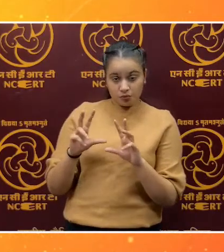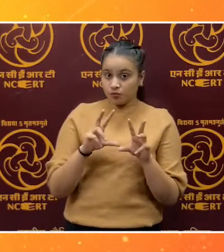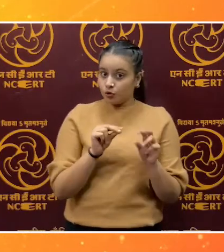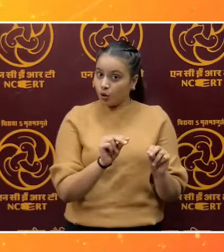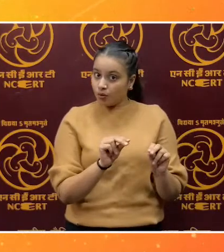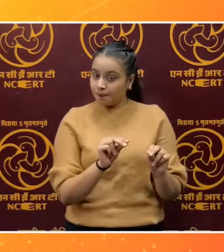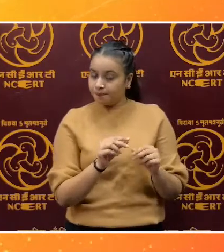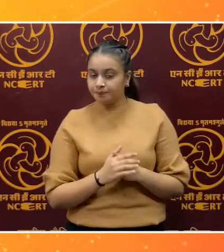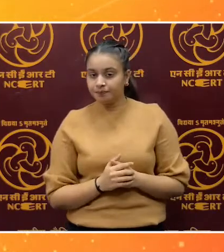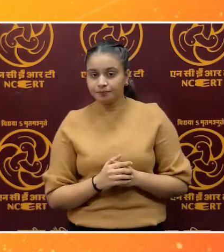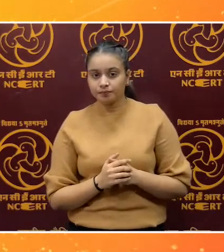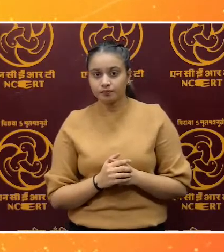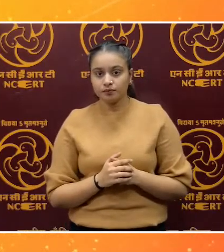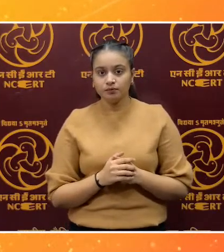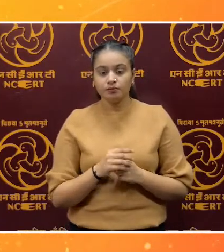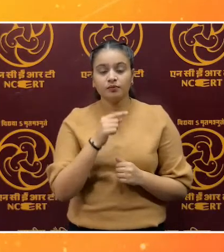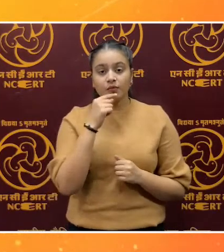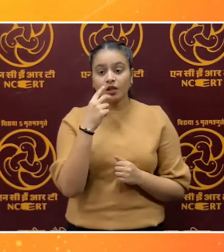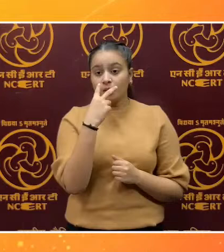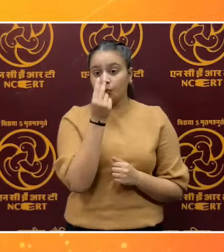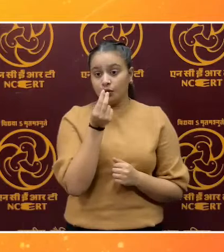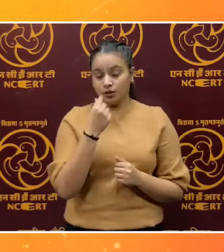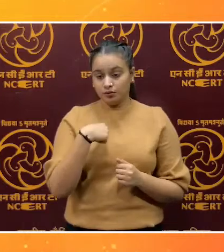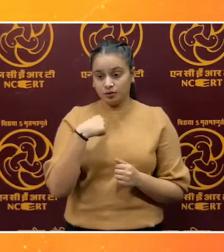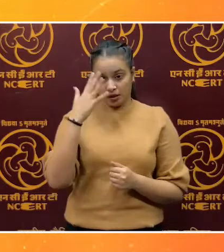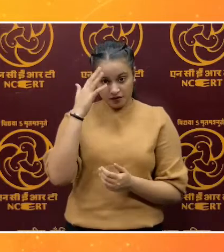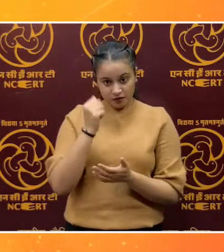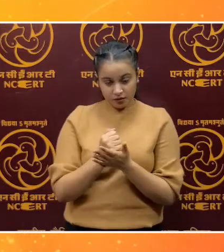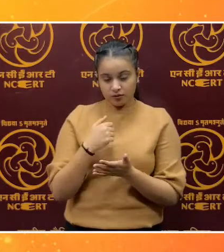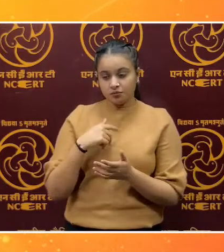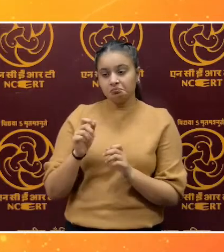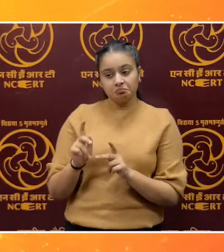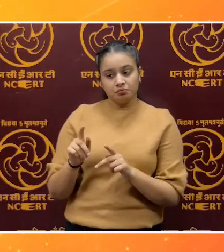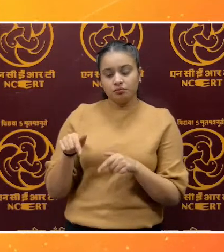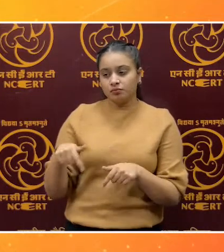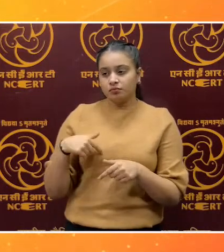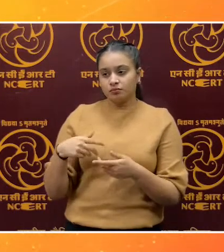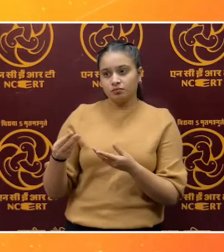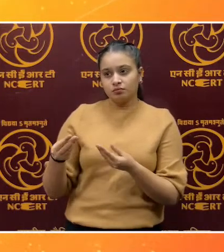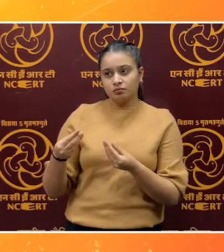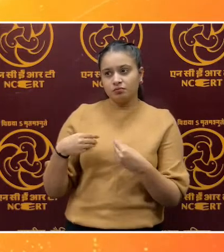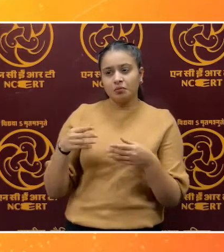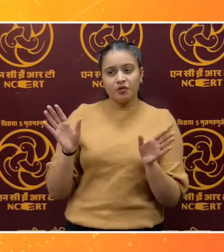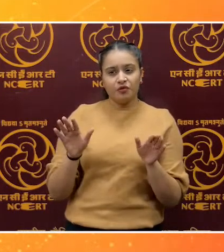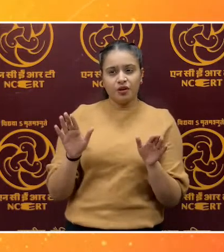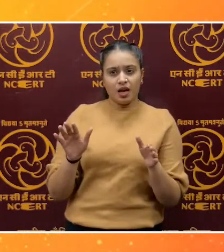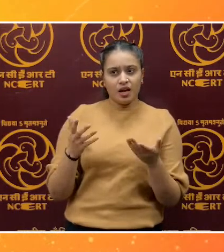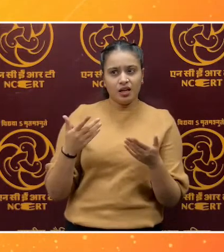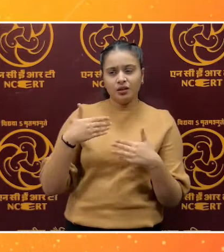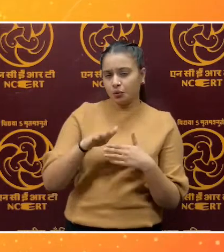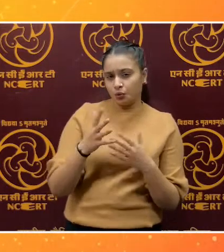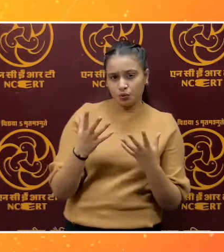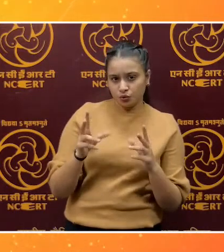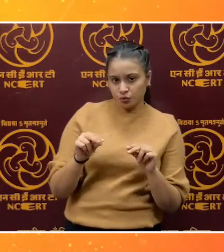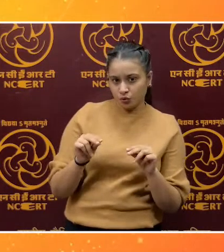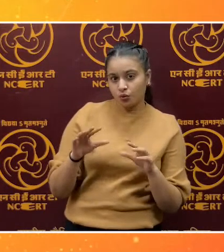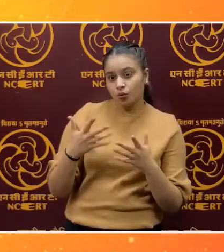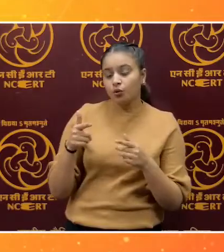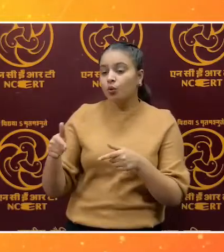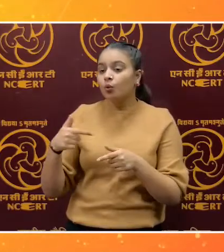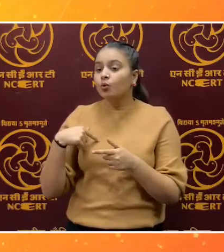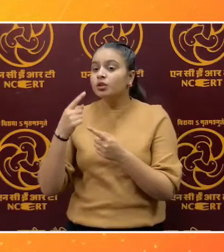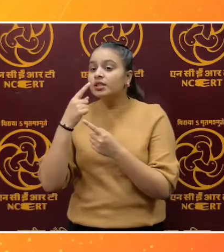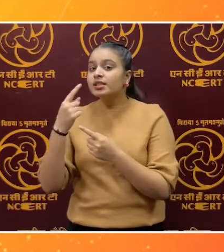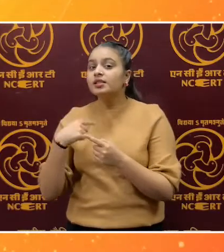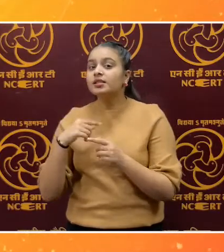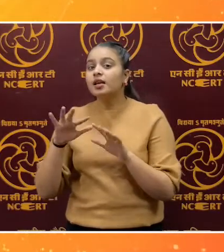the bird, it sighed and said, "Since you cannot let me fly, when you see my friends in the